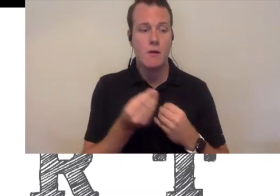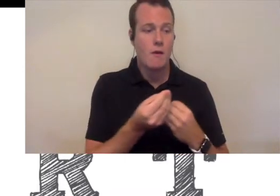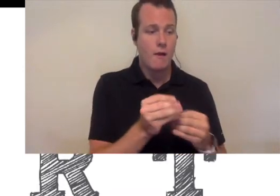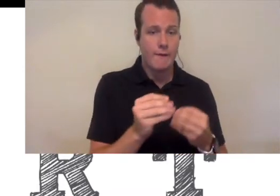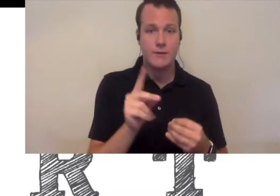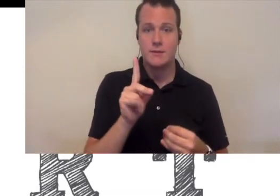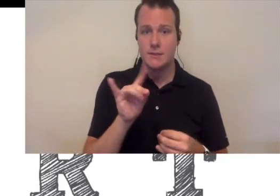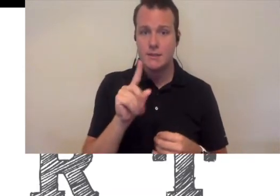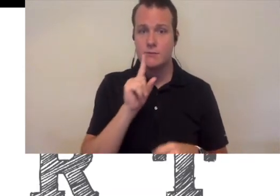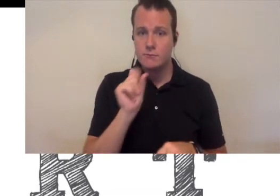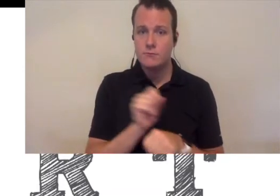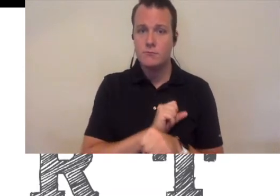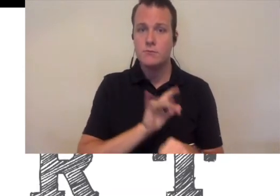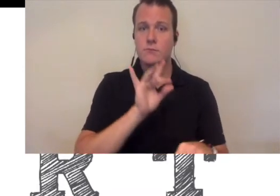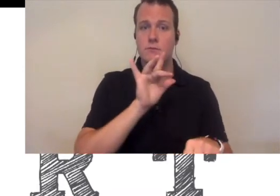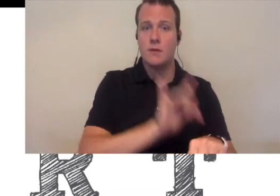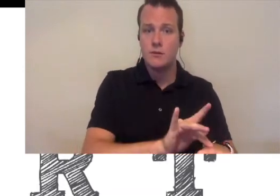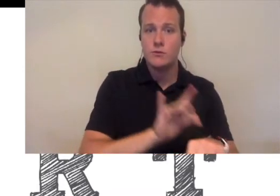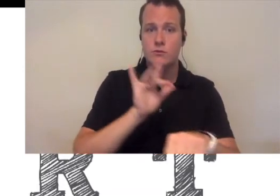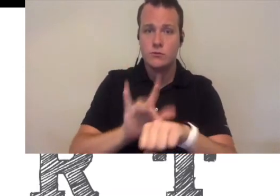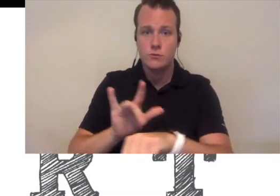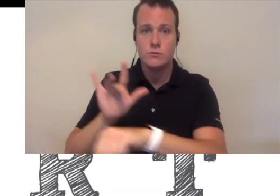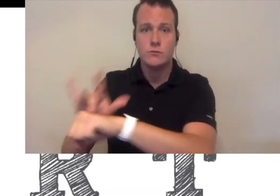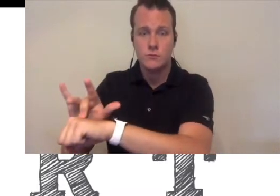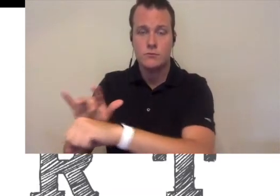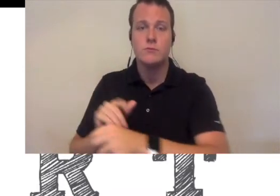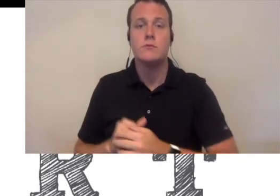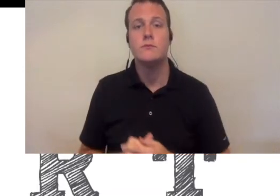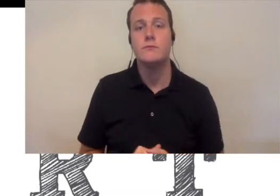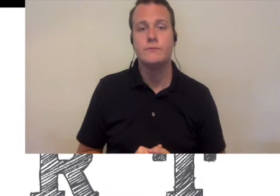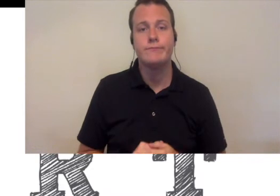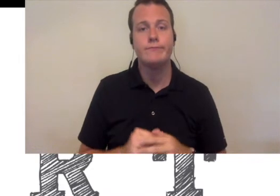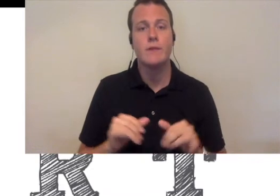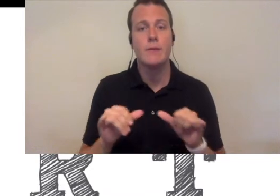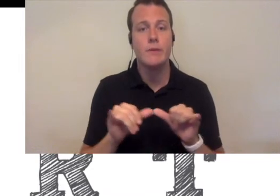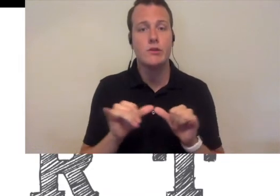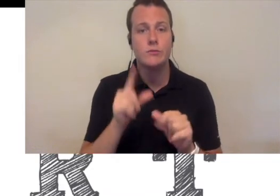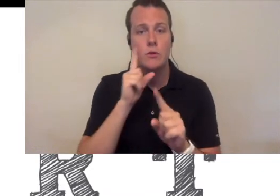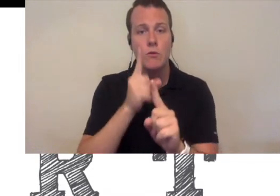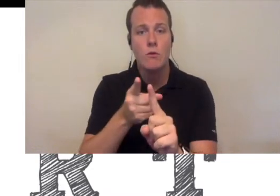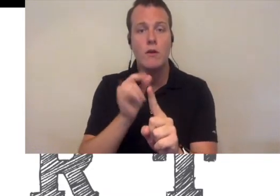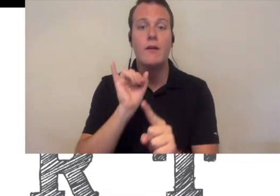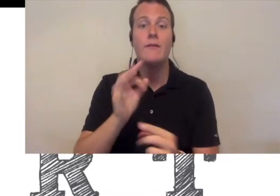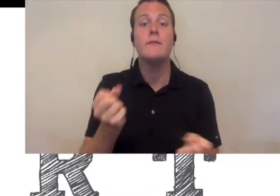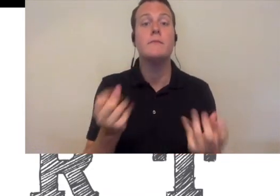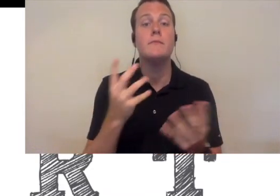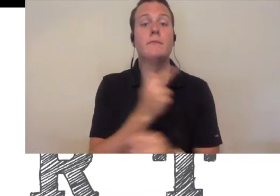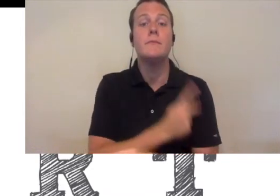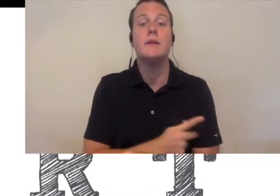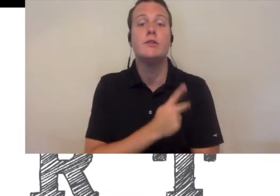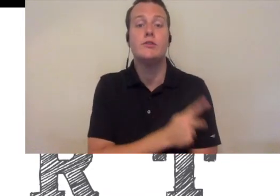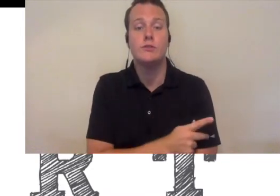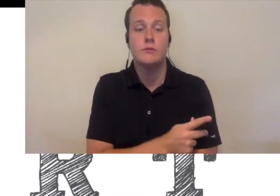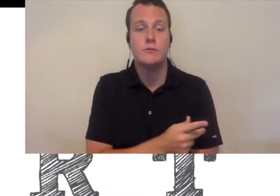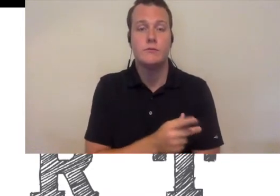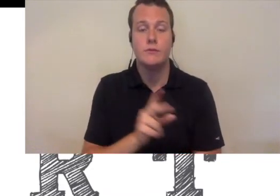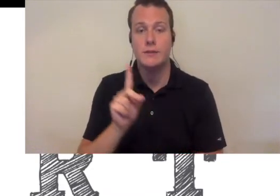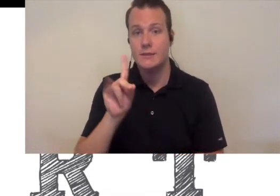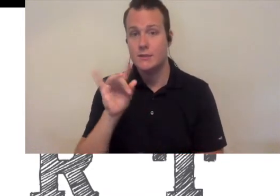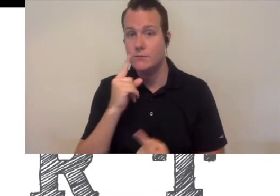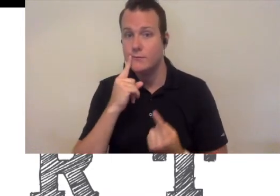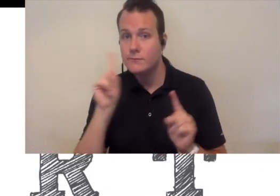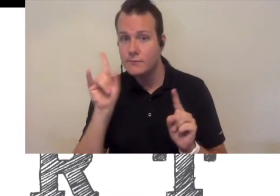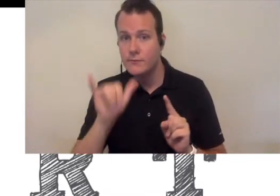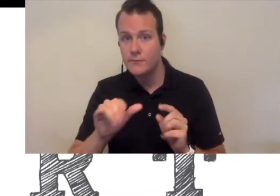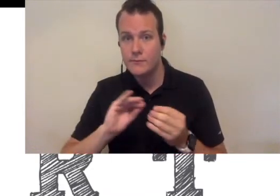to. Your measurable goal, if it's how many patients you want to see, did you achieve that amount?